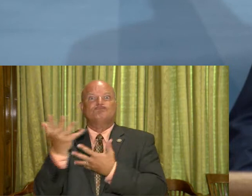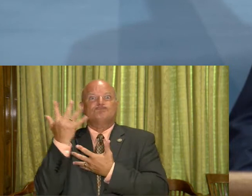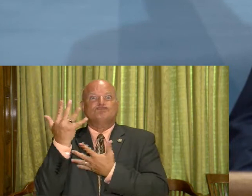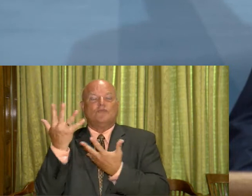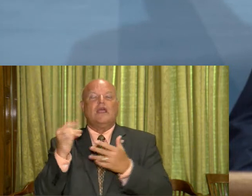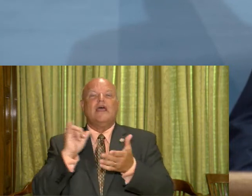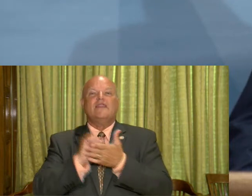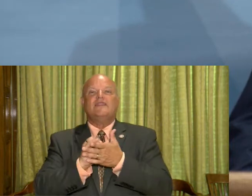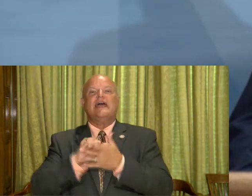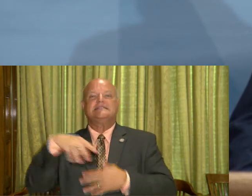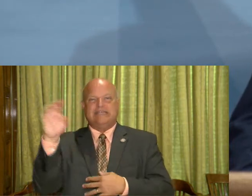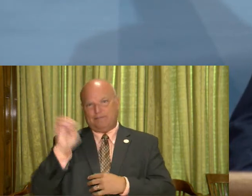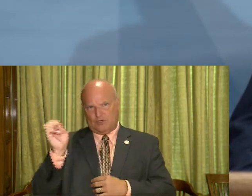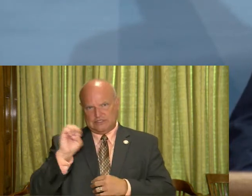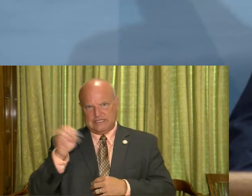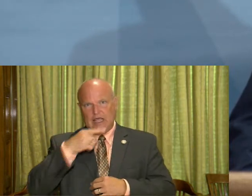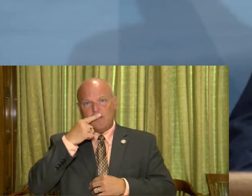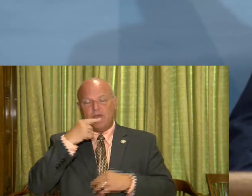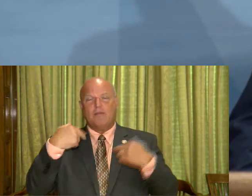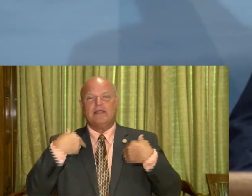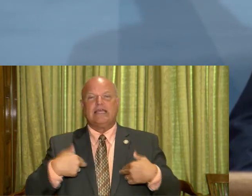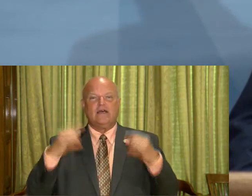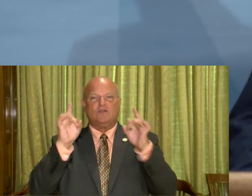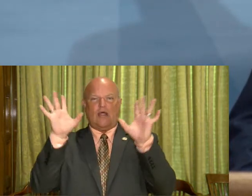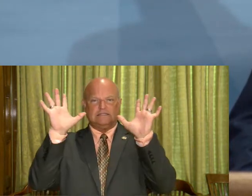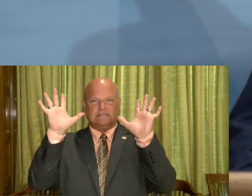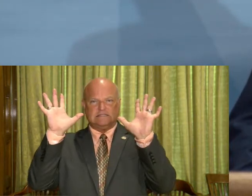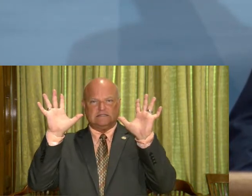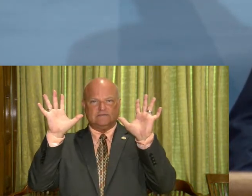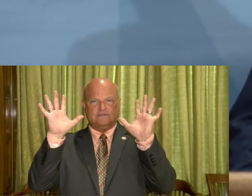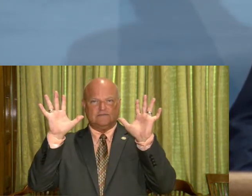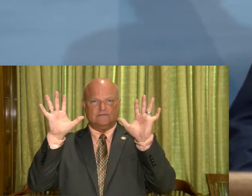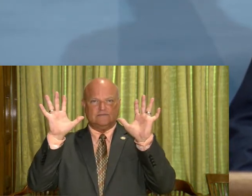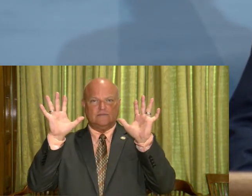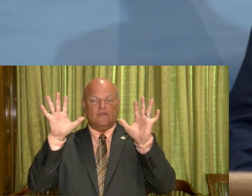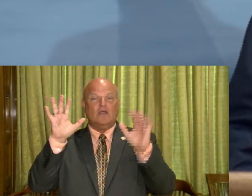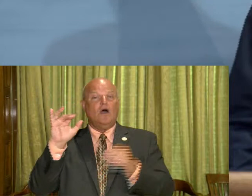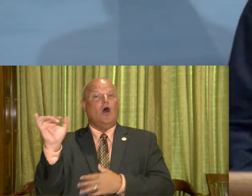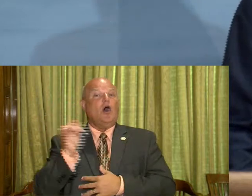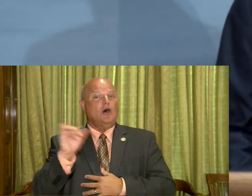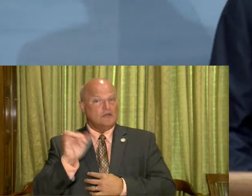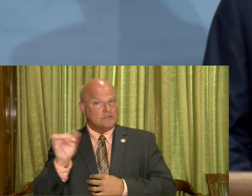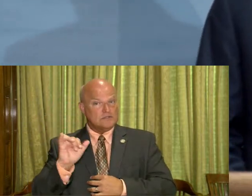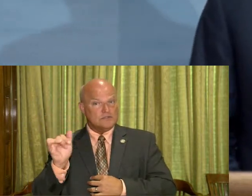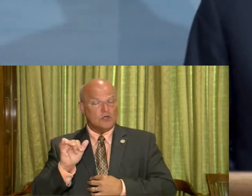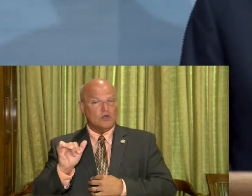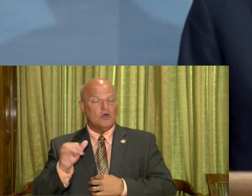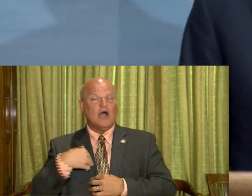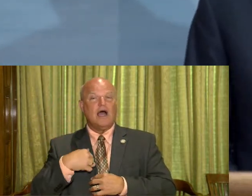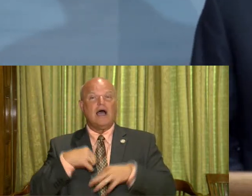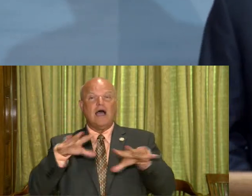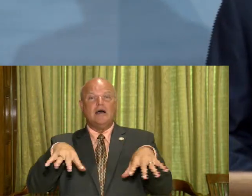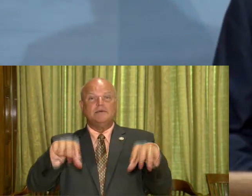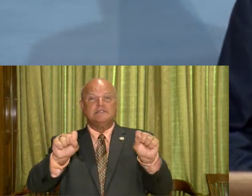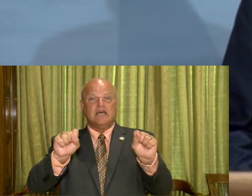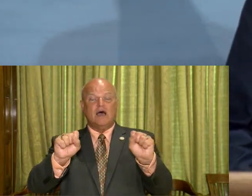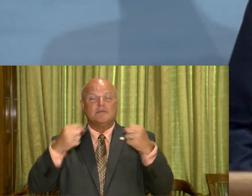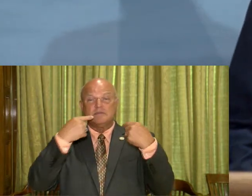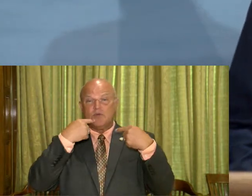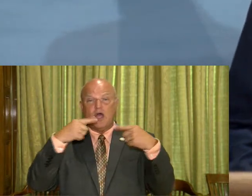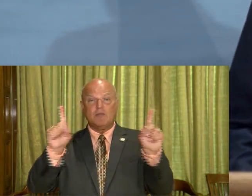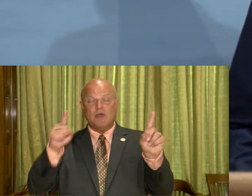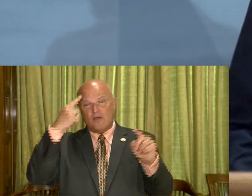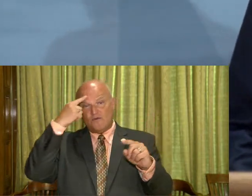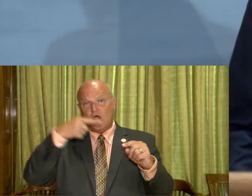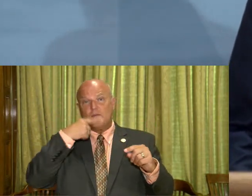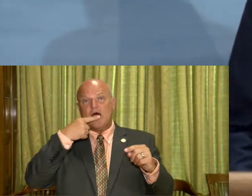that constitutes an emergency and a public health crisis. I'm also adopting this proclamation